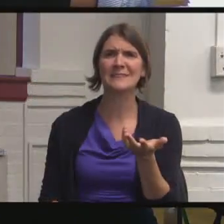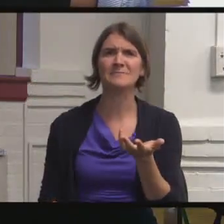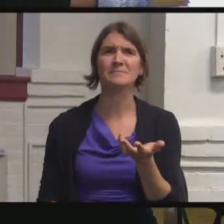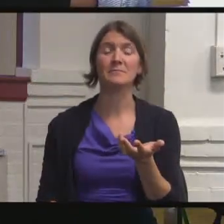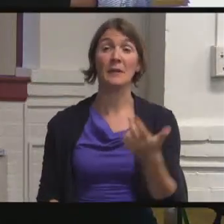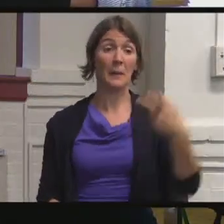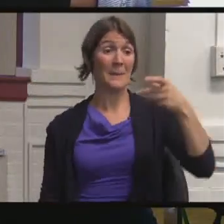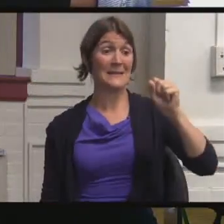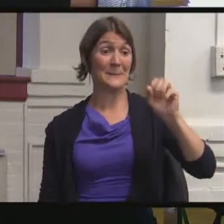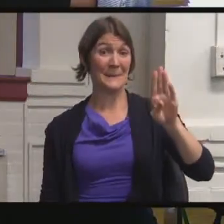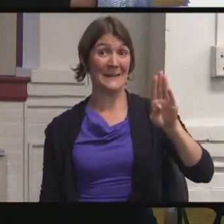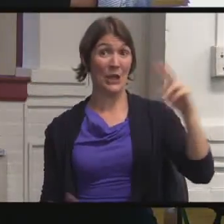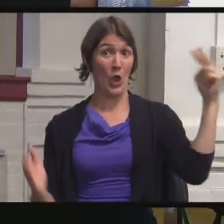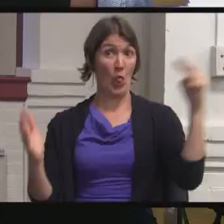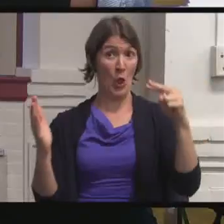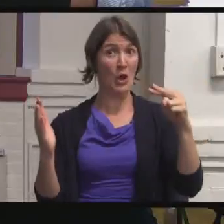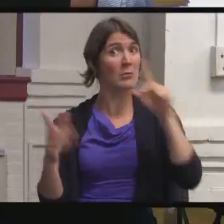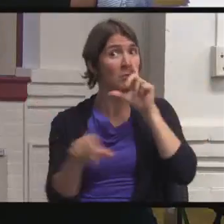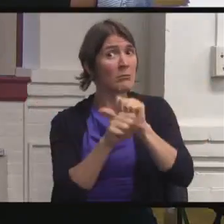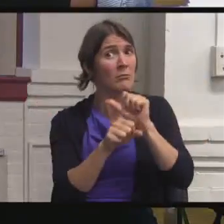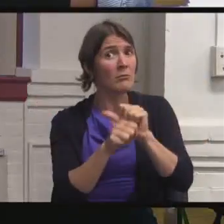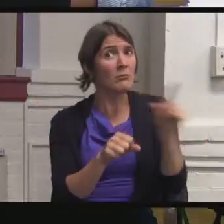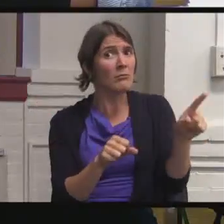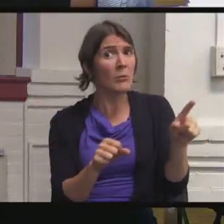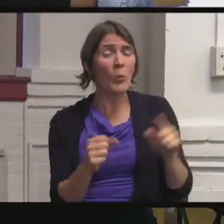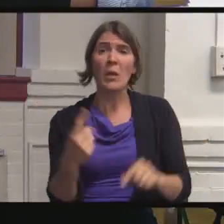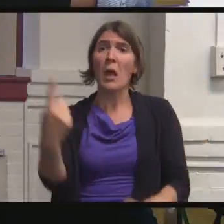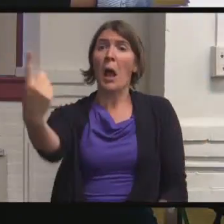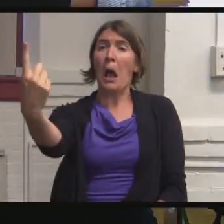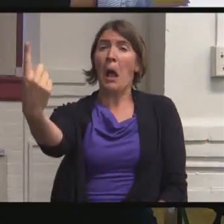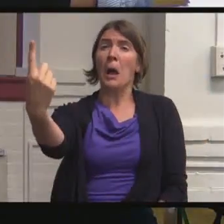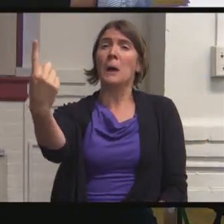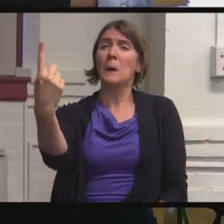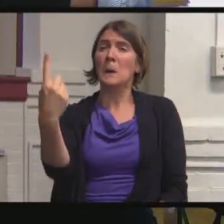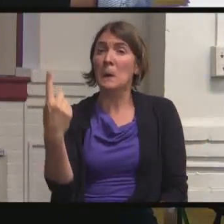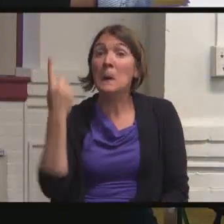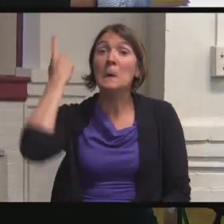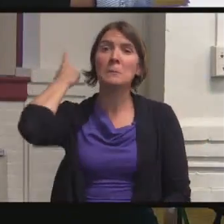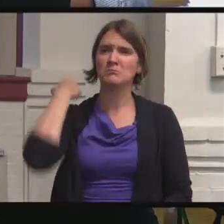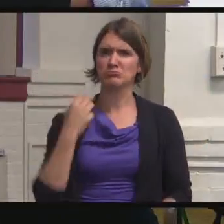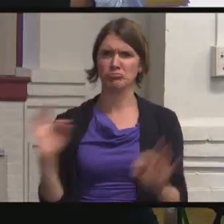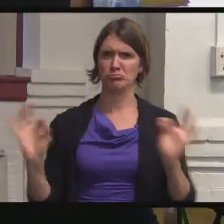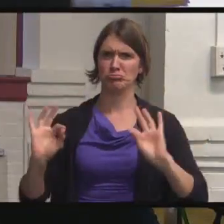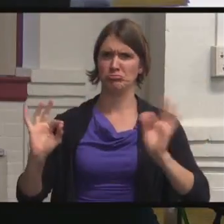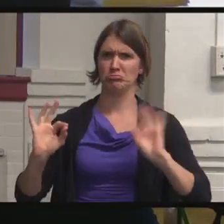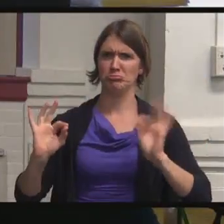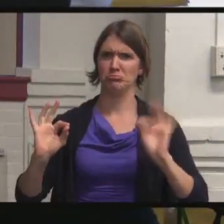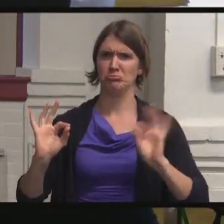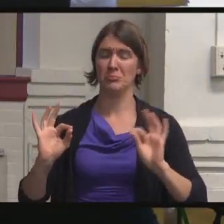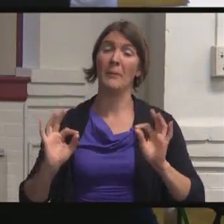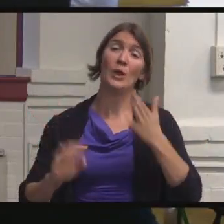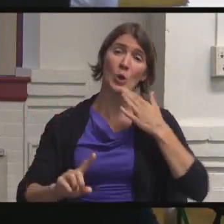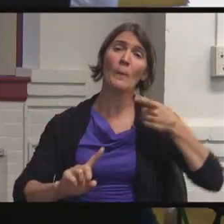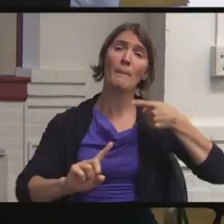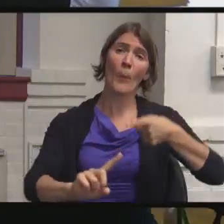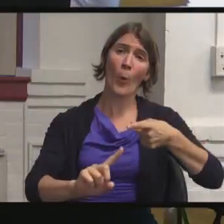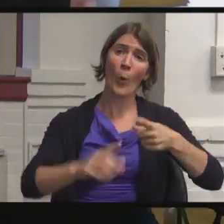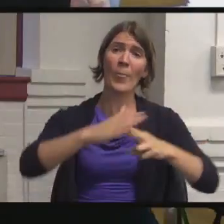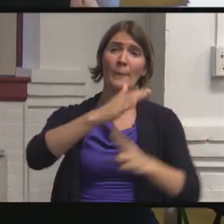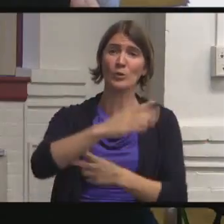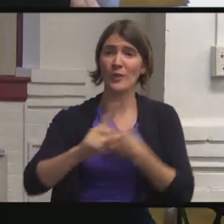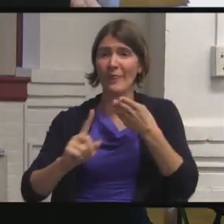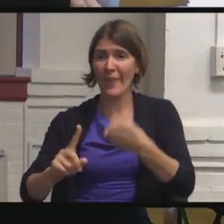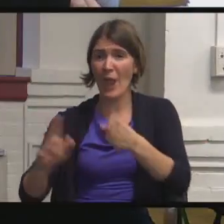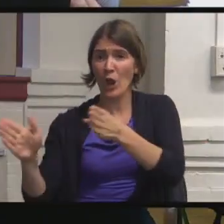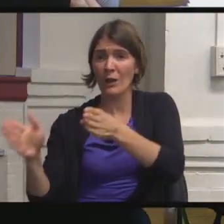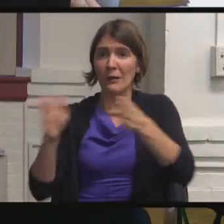Board level, that that would be true even notwithstanding the very well understood point about the bridge and the